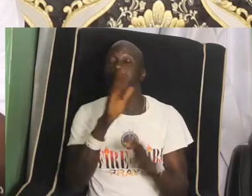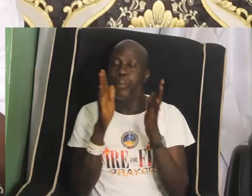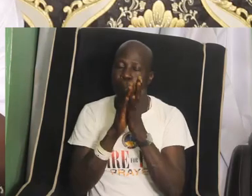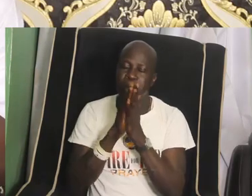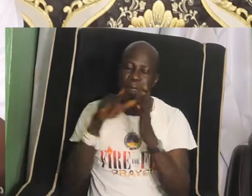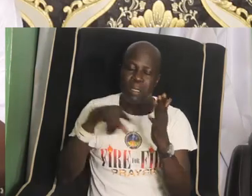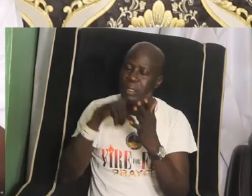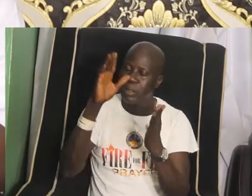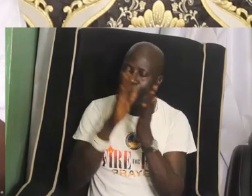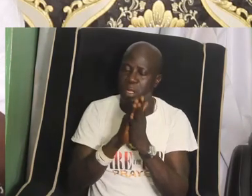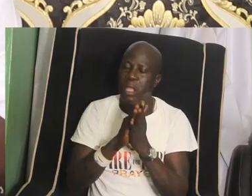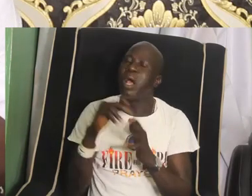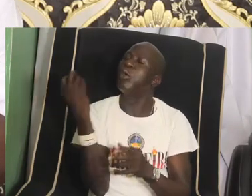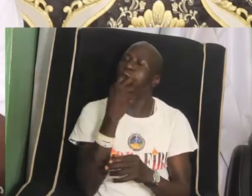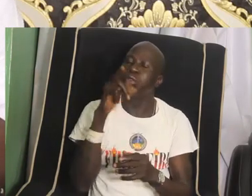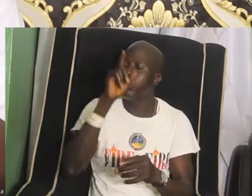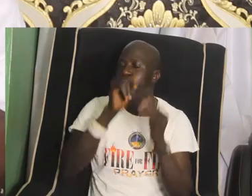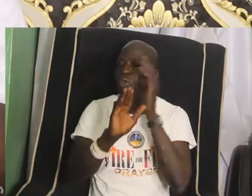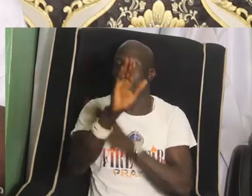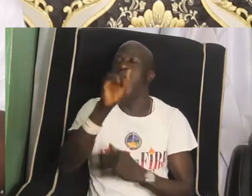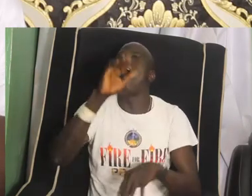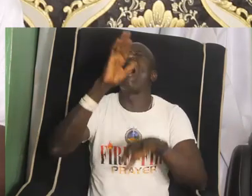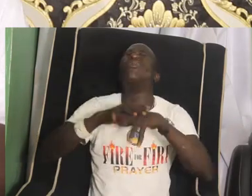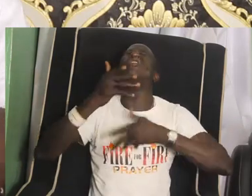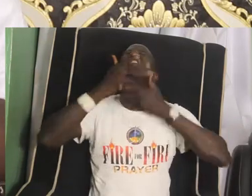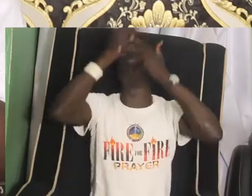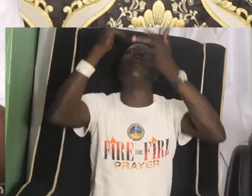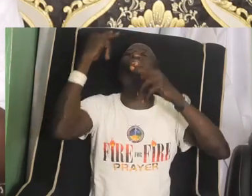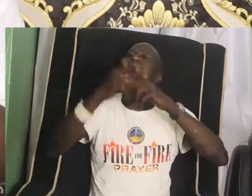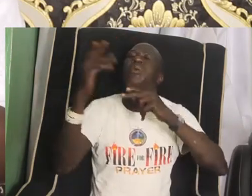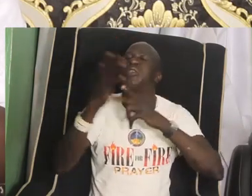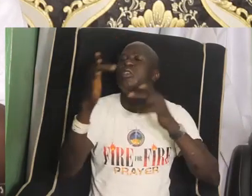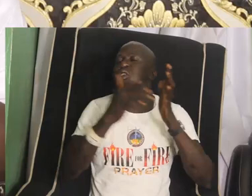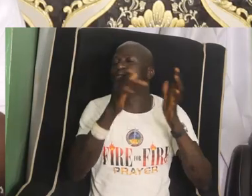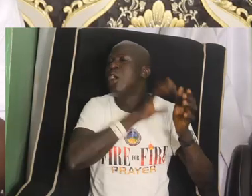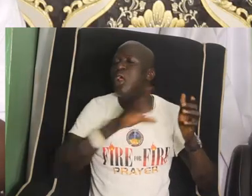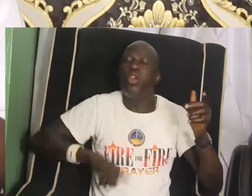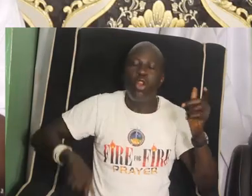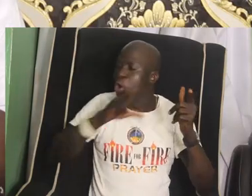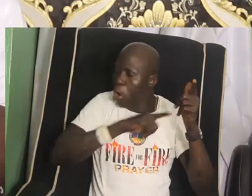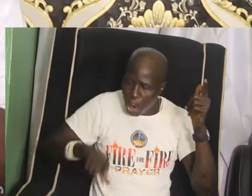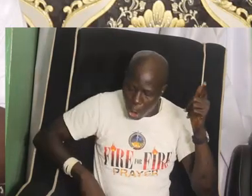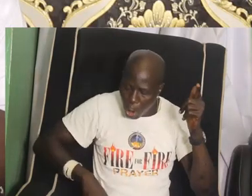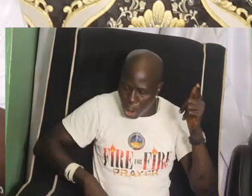You pray this prayer. You talk to God. You shout the name of Jesus three times.